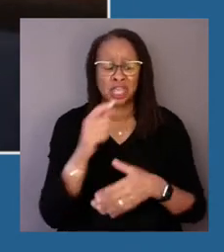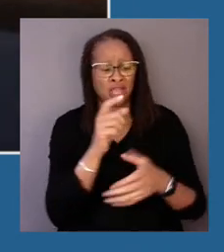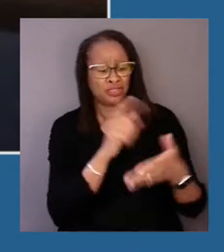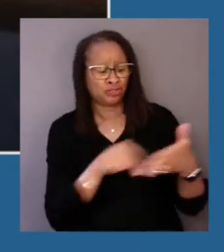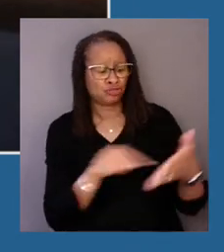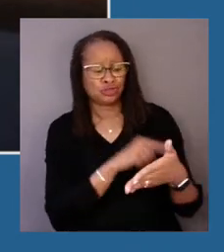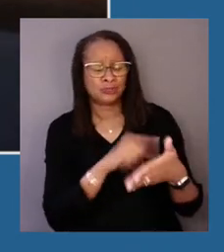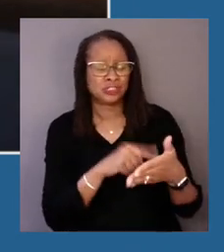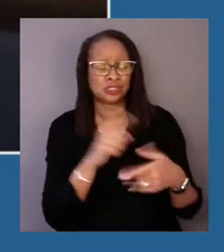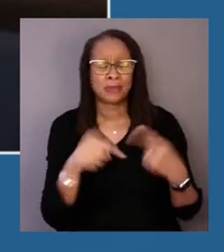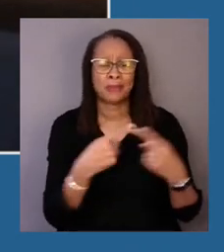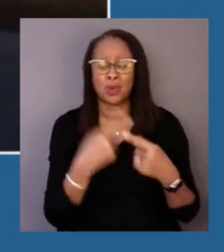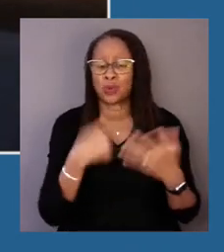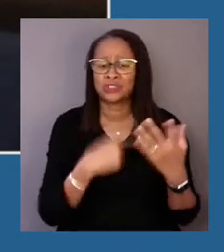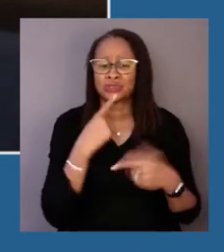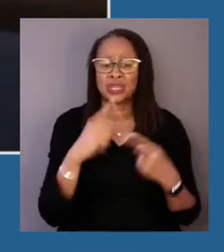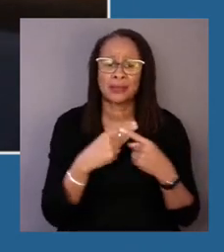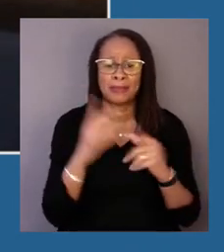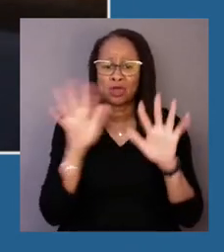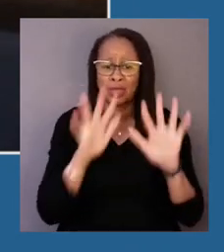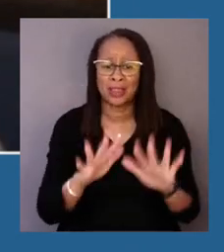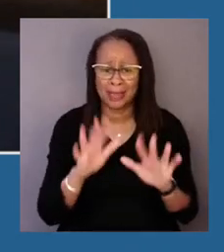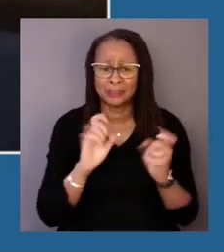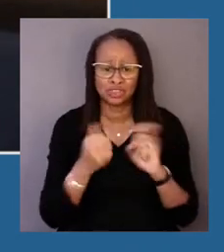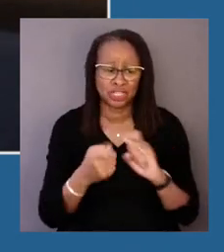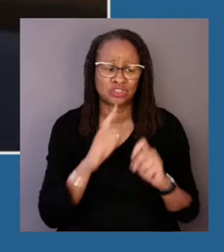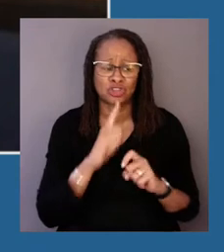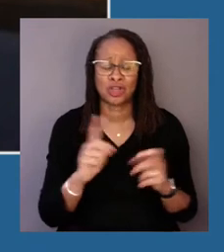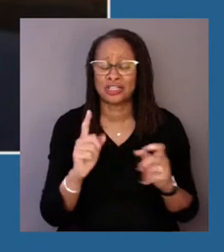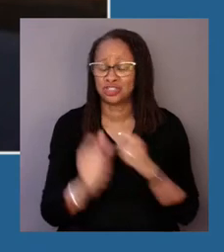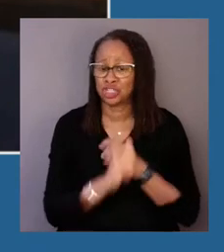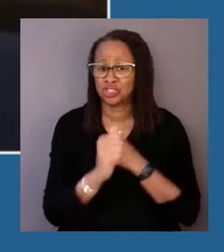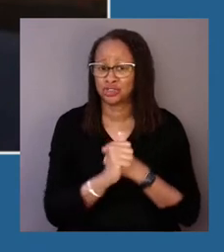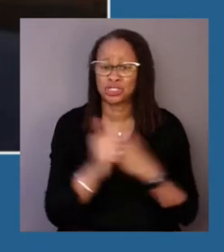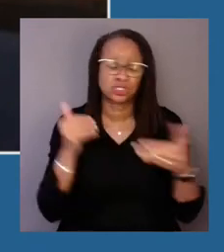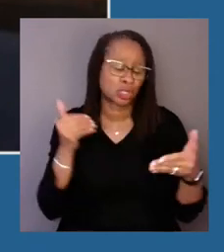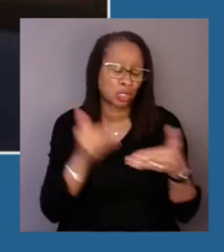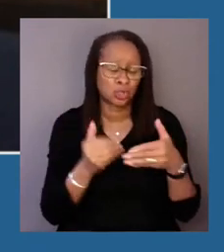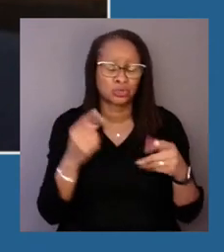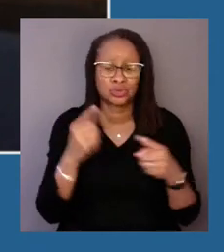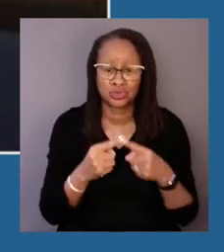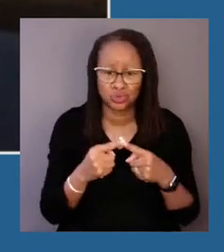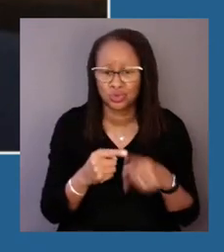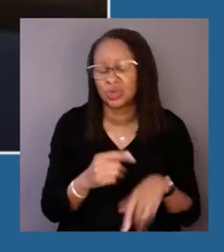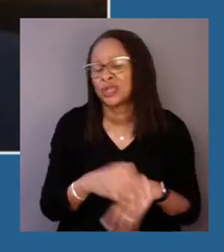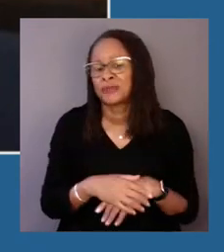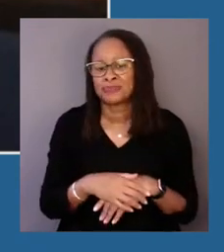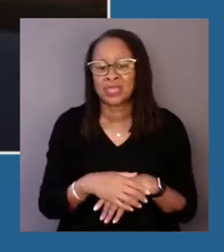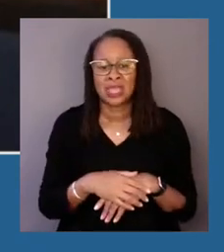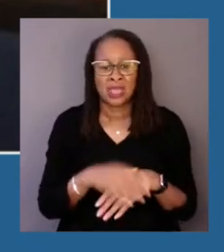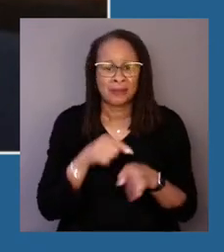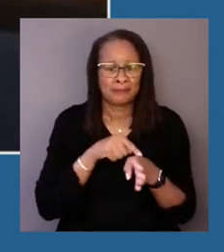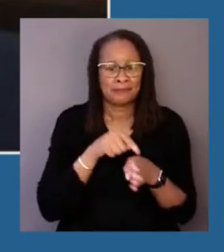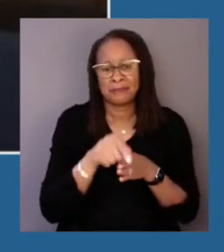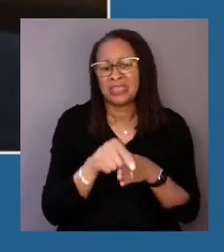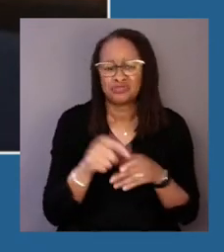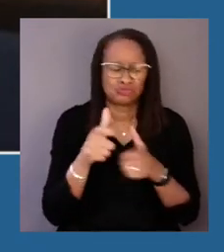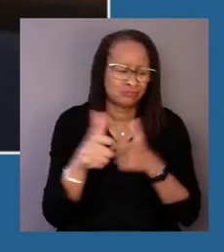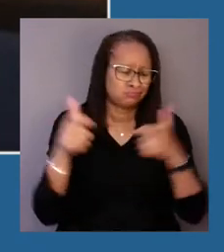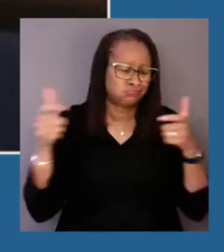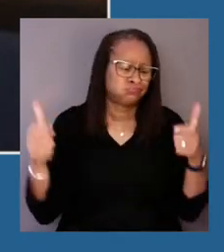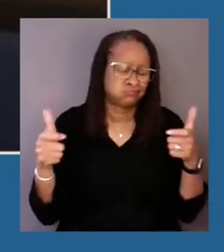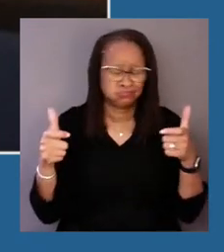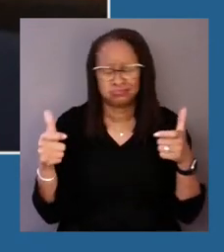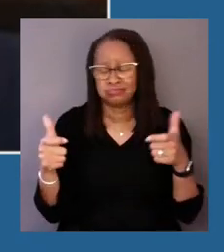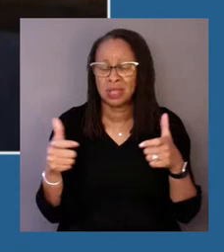about climate change are, you know, dangerously close to a major infringement of your First Amendment